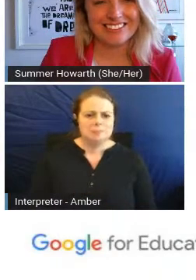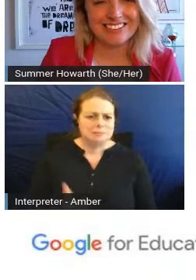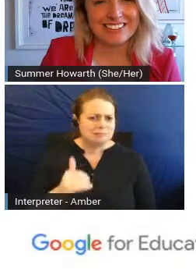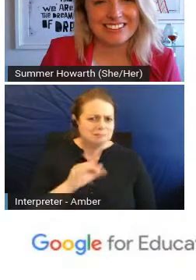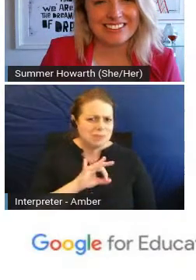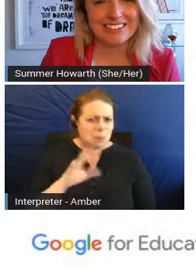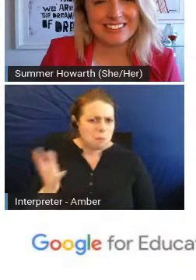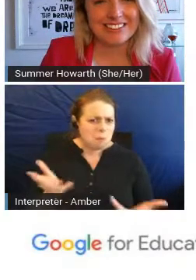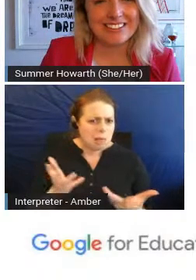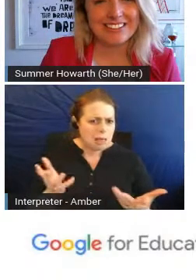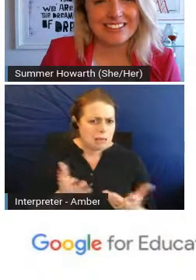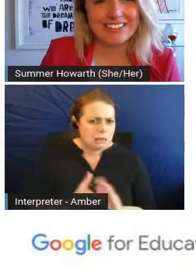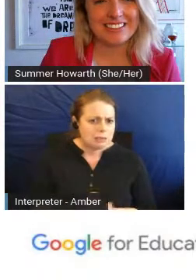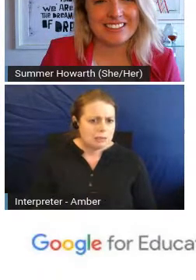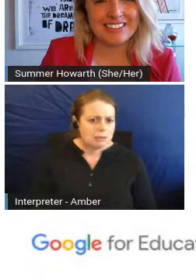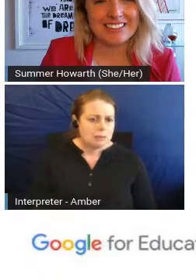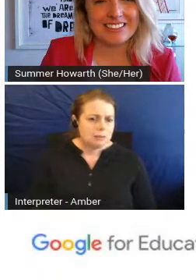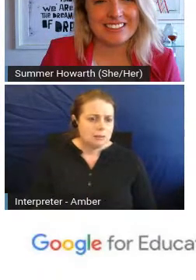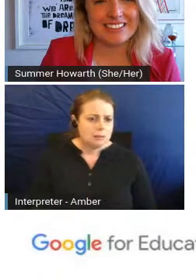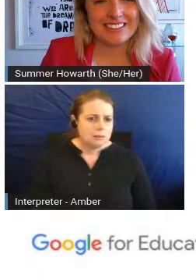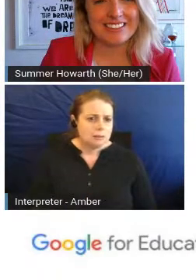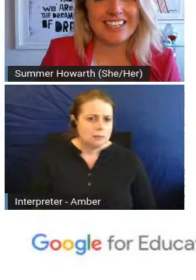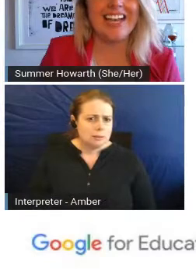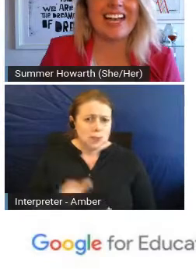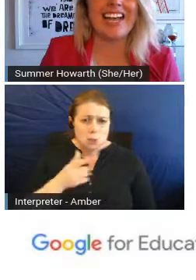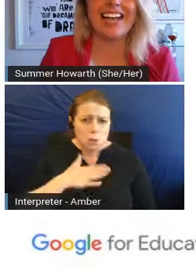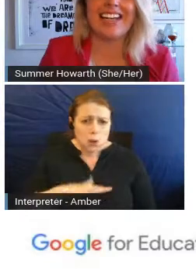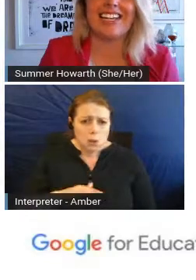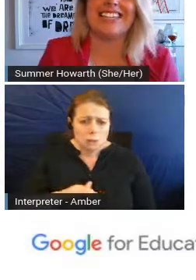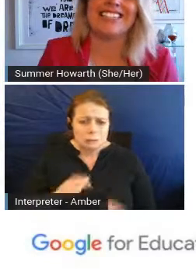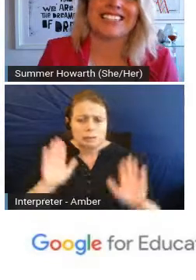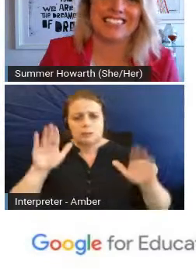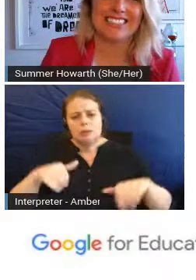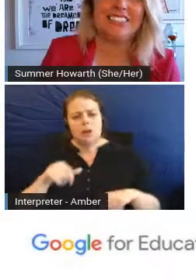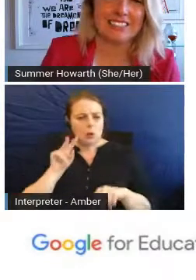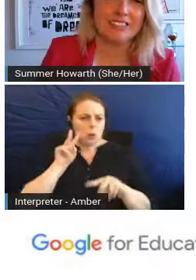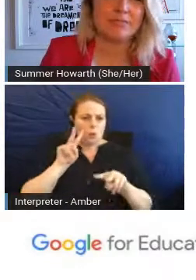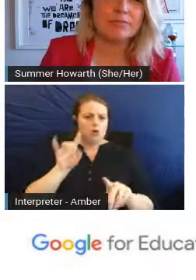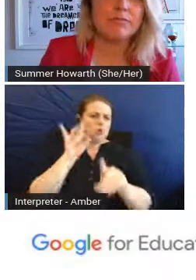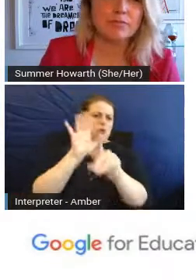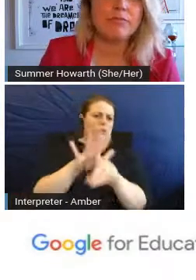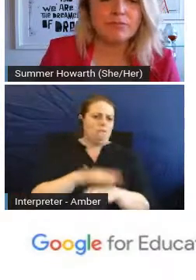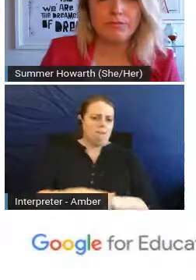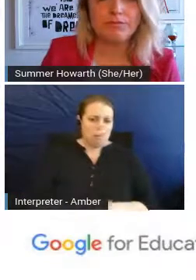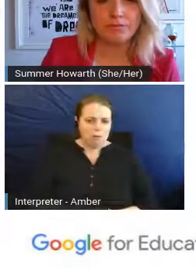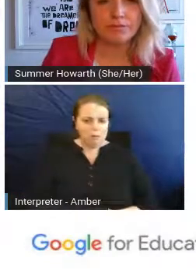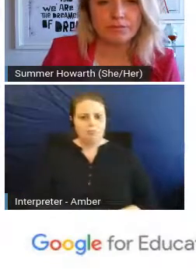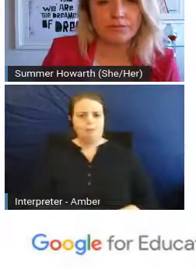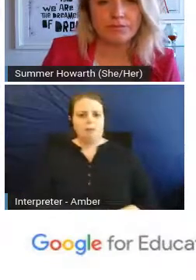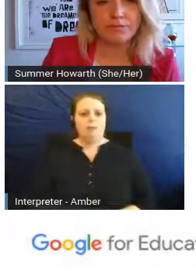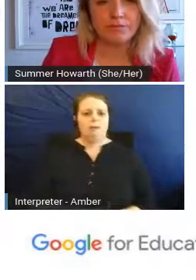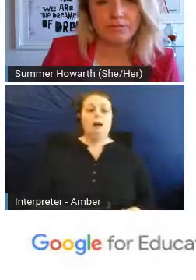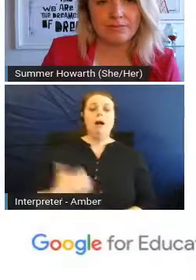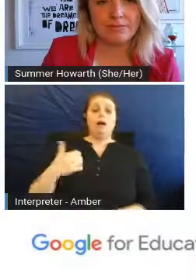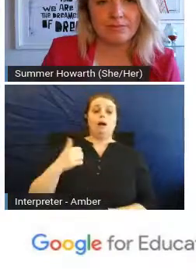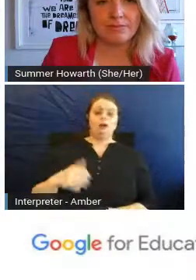now. I know you want to. All right. Anyways, you can watch it on your own if you want. And it's there it